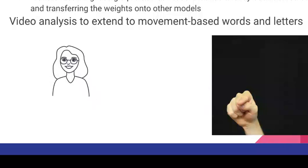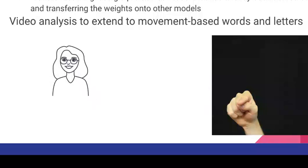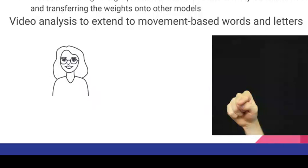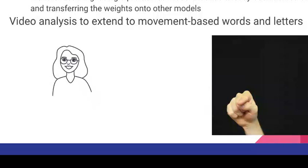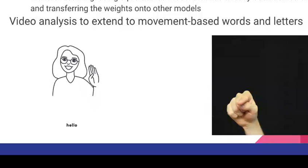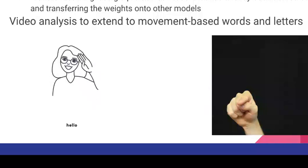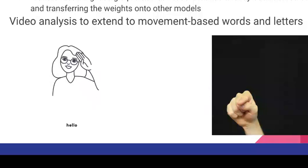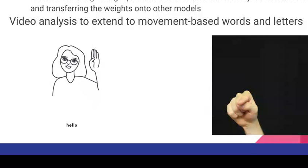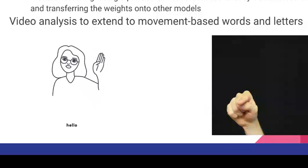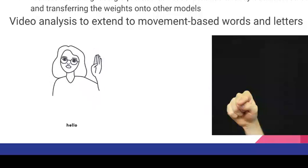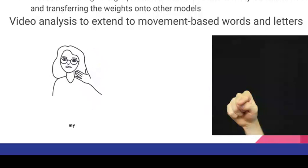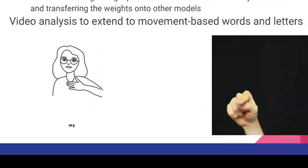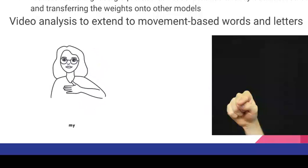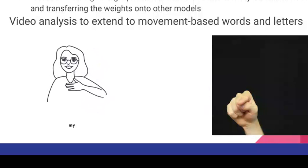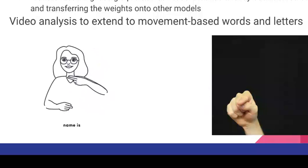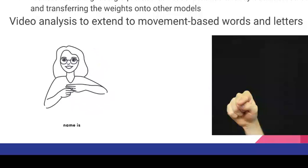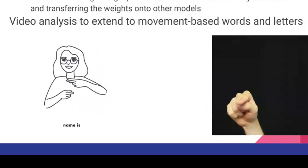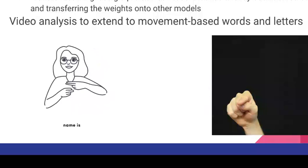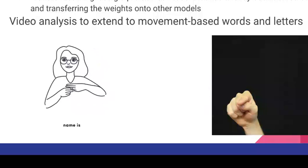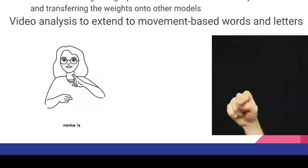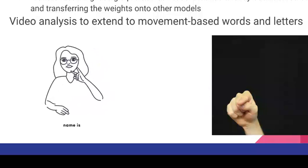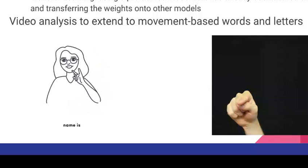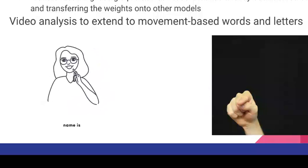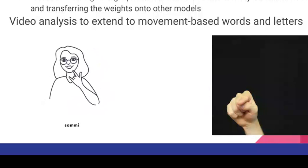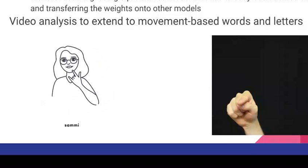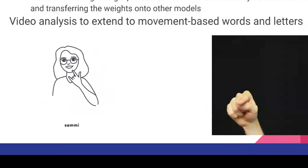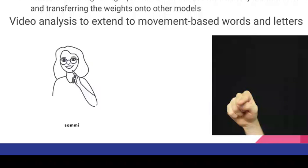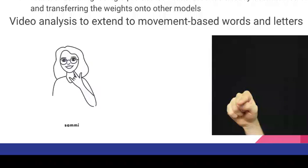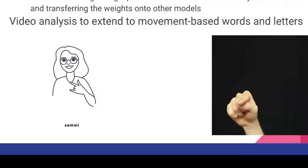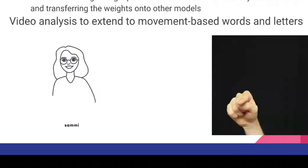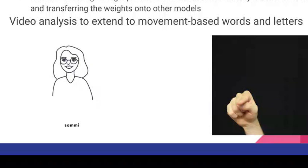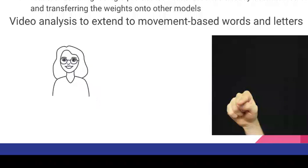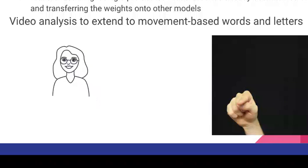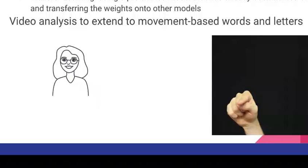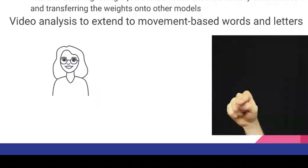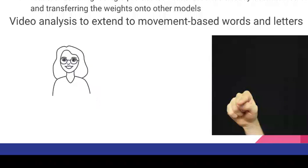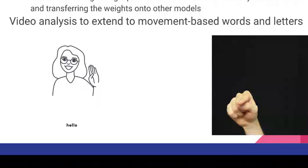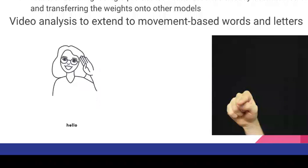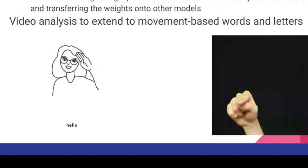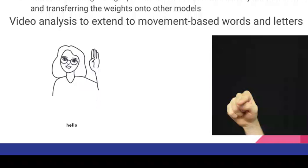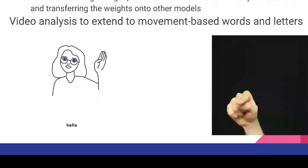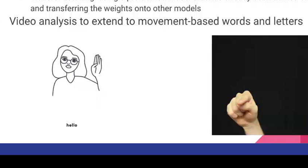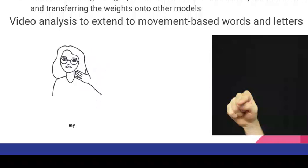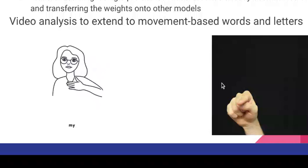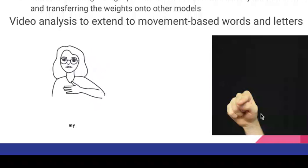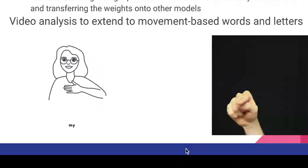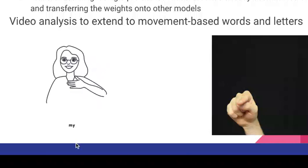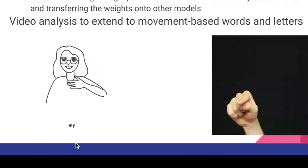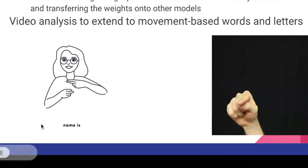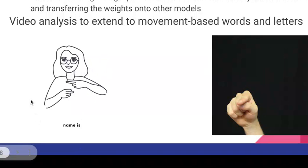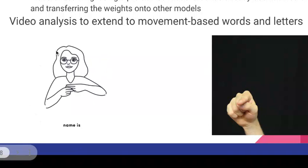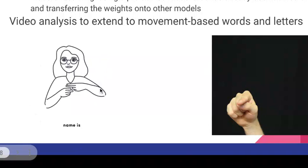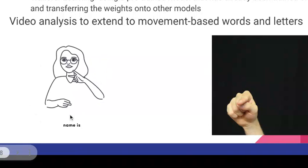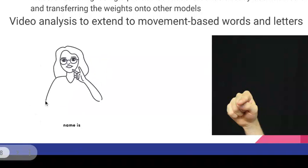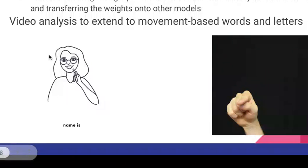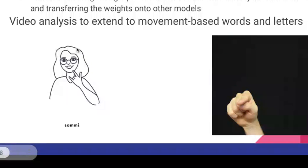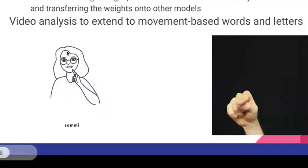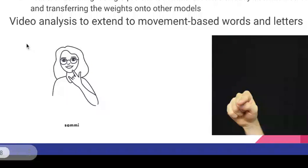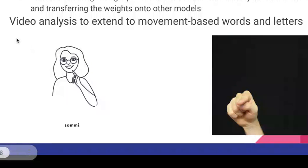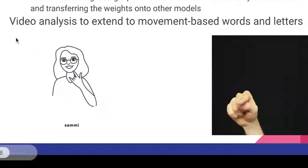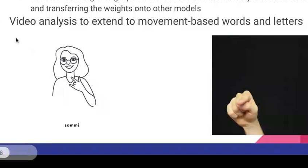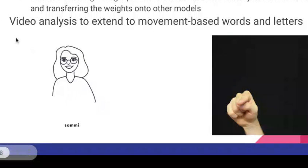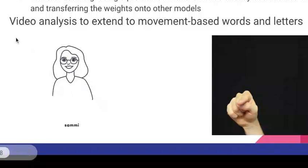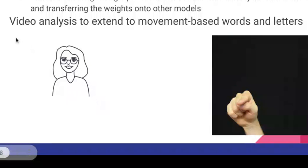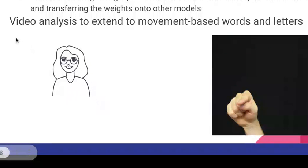use certain phrases and have signs for certain common phrases. So as an example here, in this